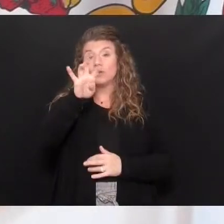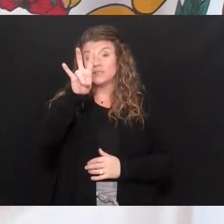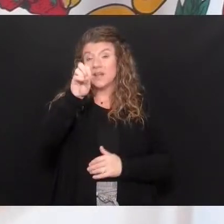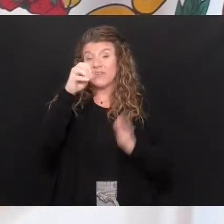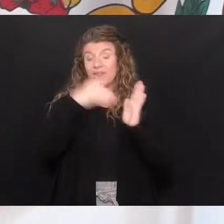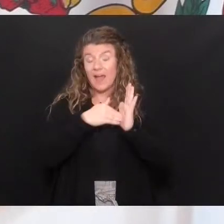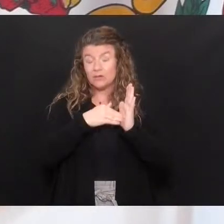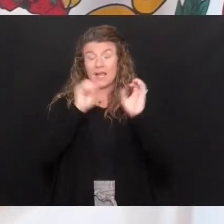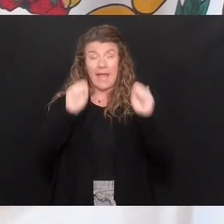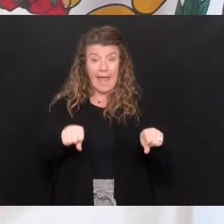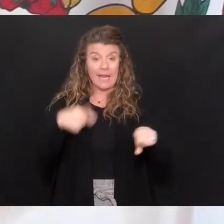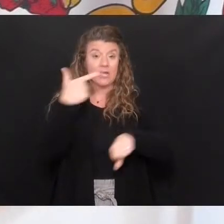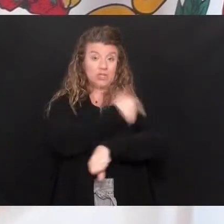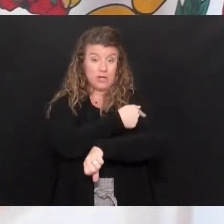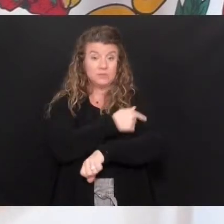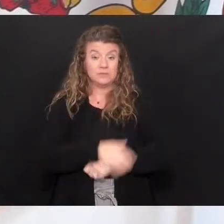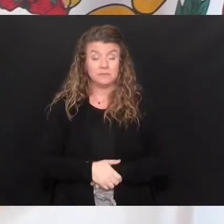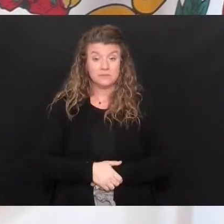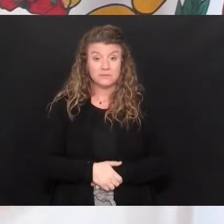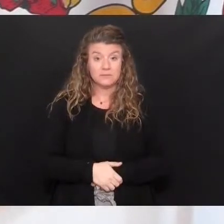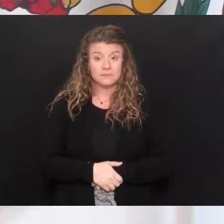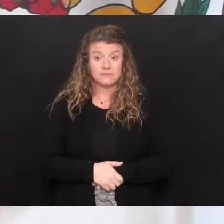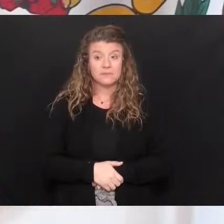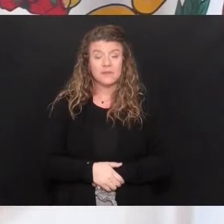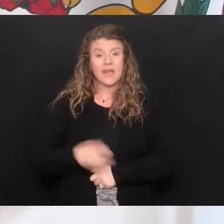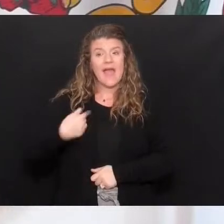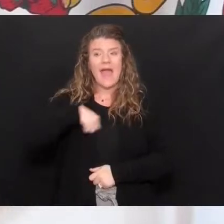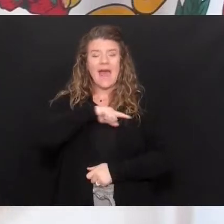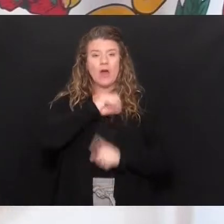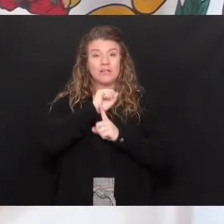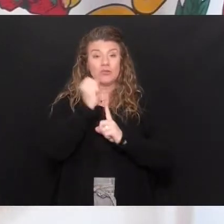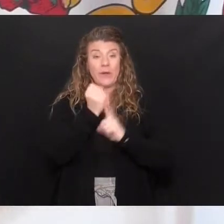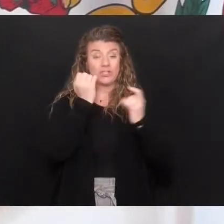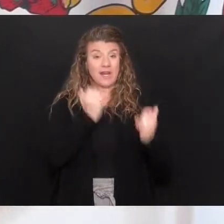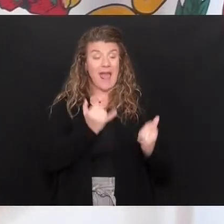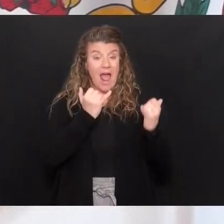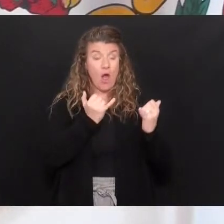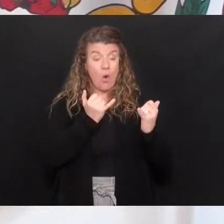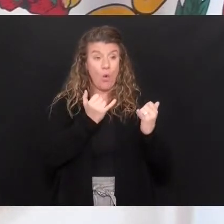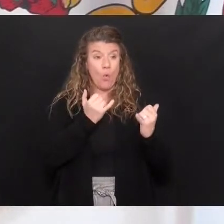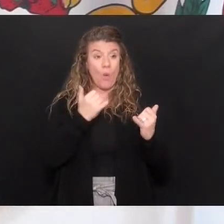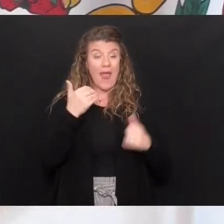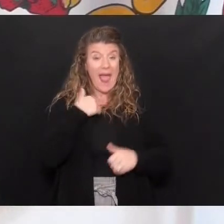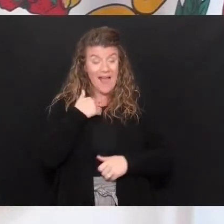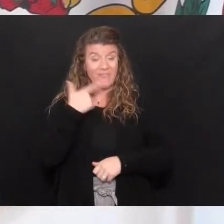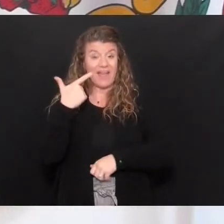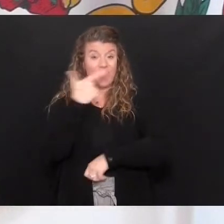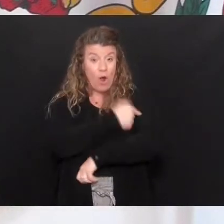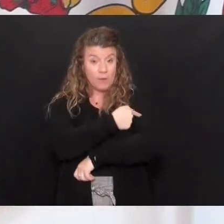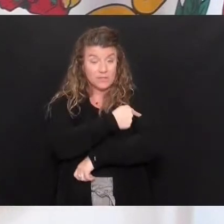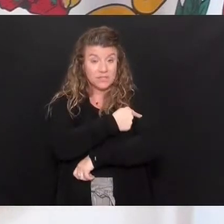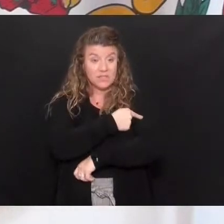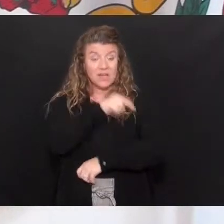1,470,000 that are eligible, and in our situation right now, we've gotten in the arms